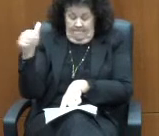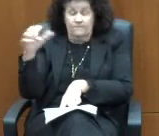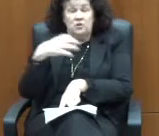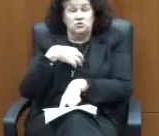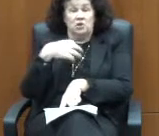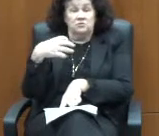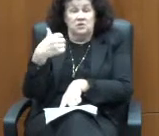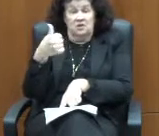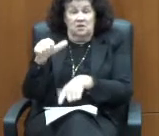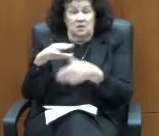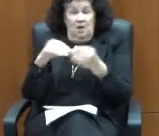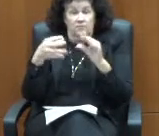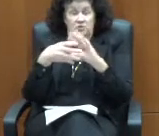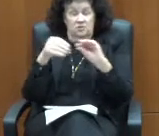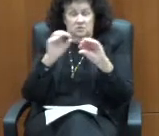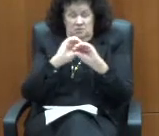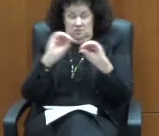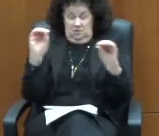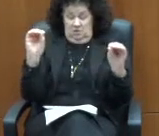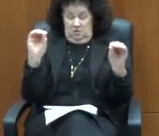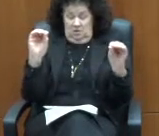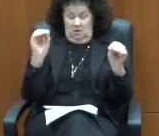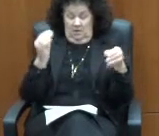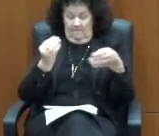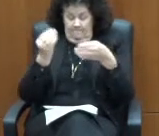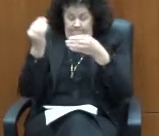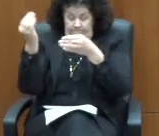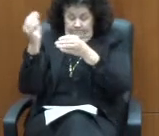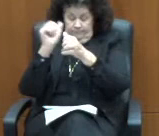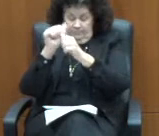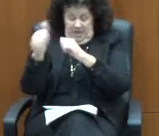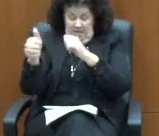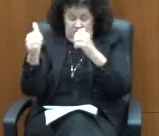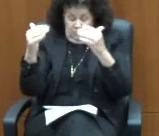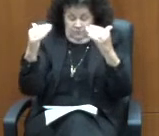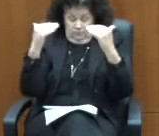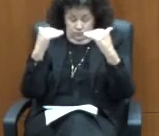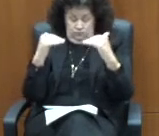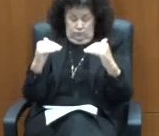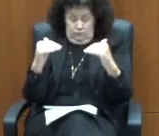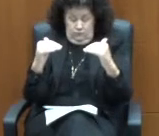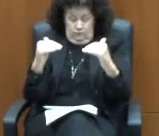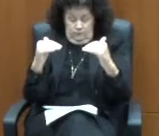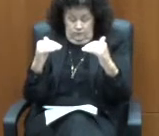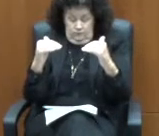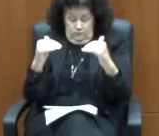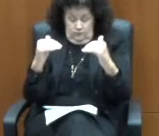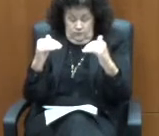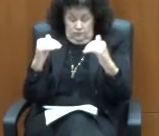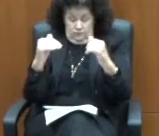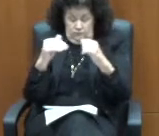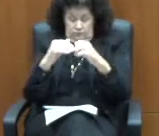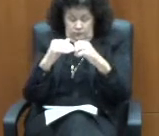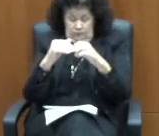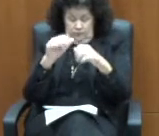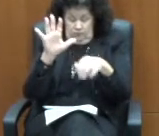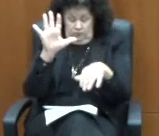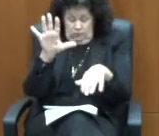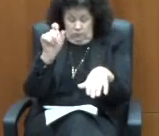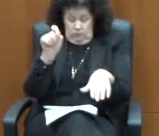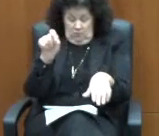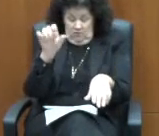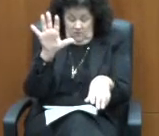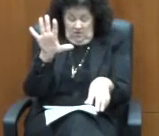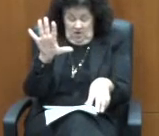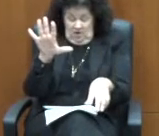Any comments? No objection. Motion carried. Next item, please. On page 68, item